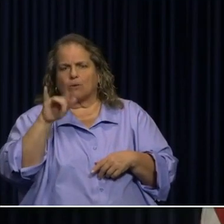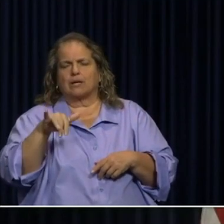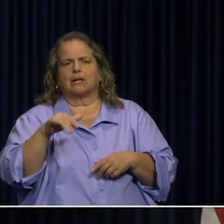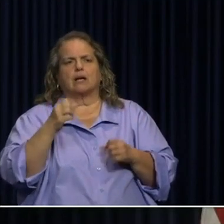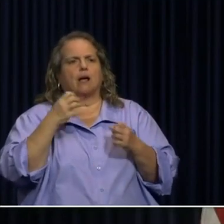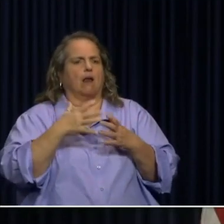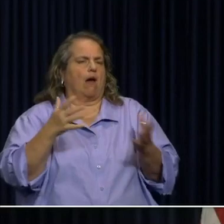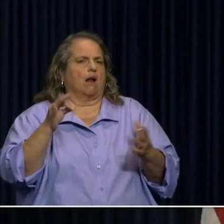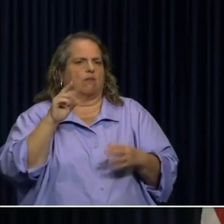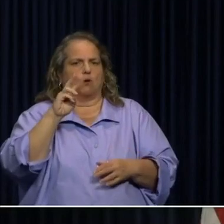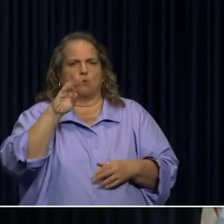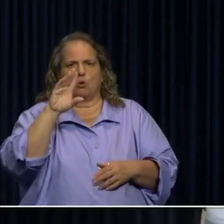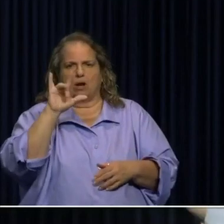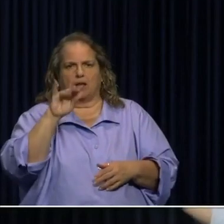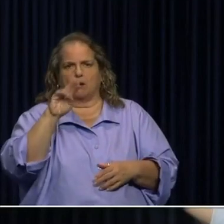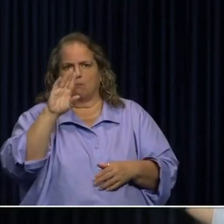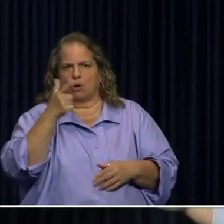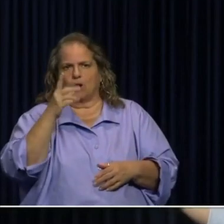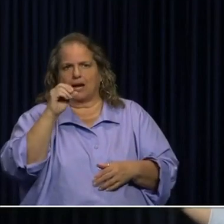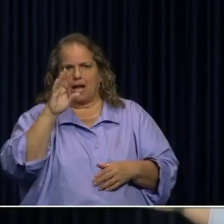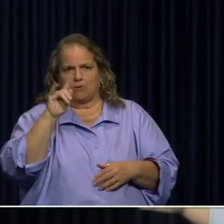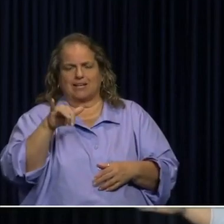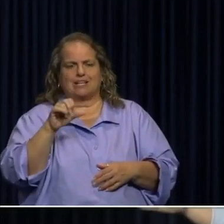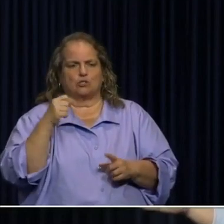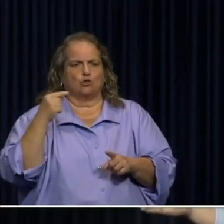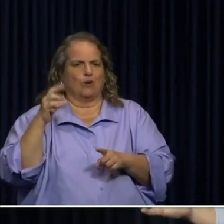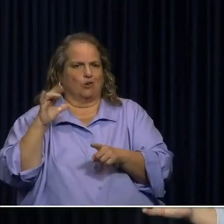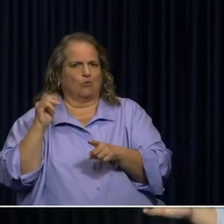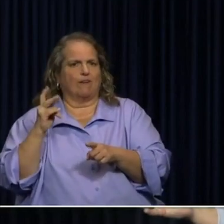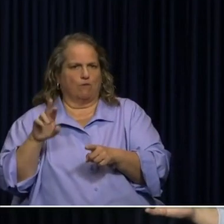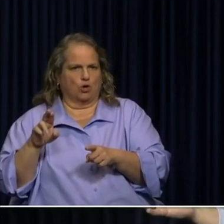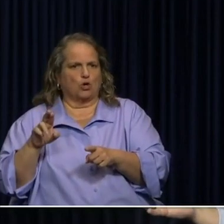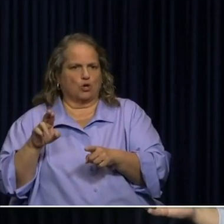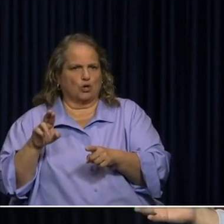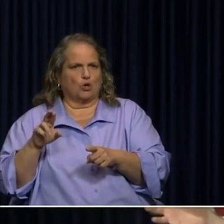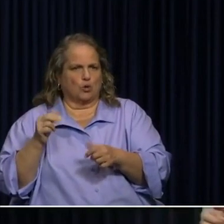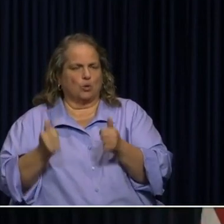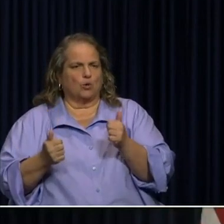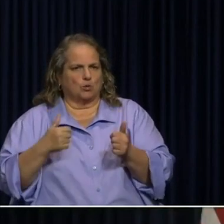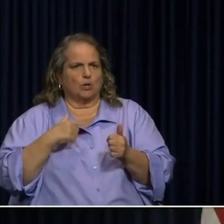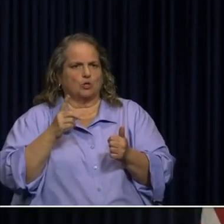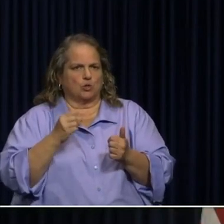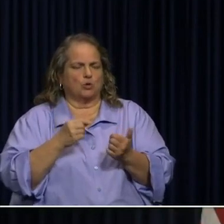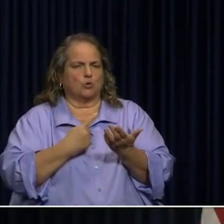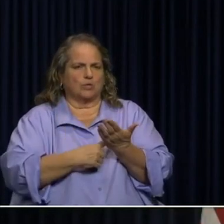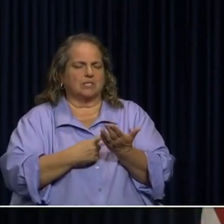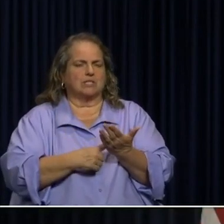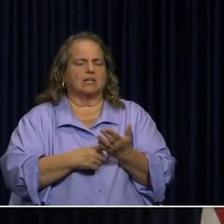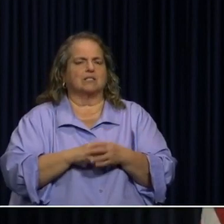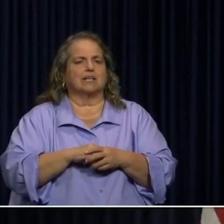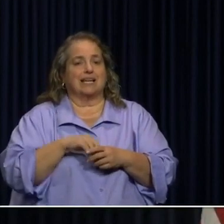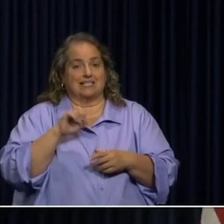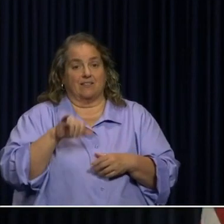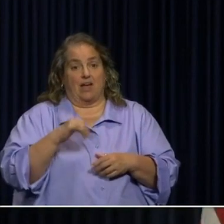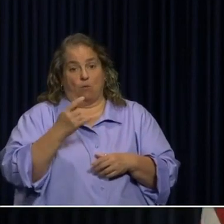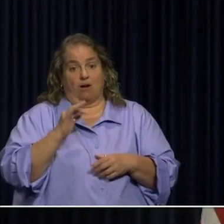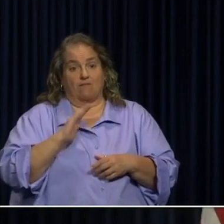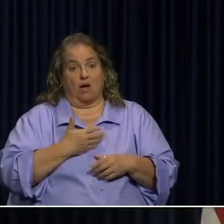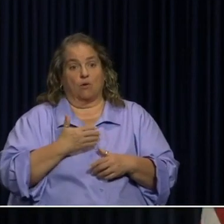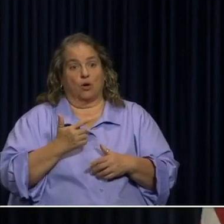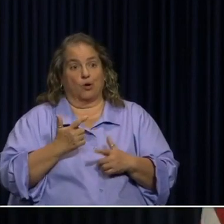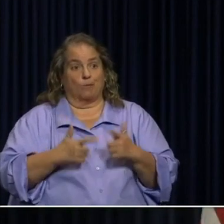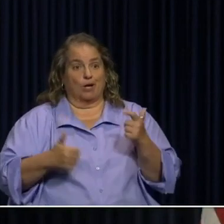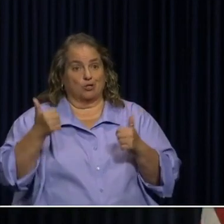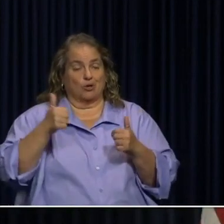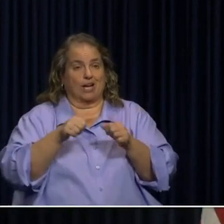Muhlenberg County, or part of Muhlenberg County, is Green River, which we talk about. And is that one of our major areas